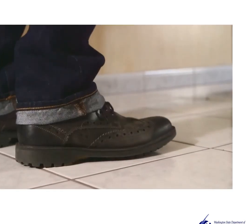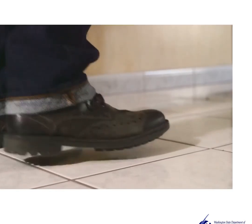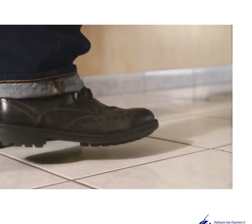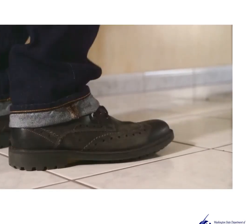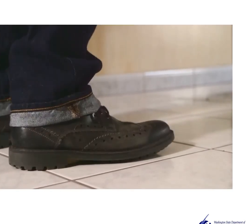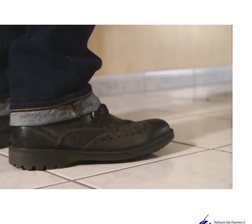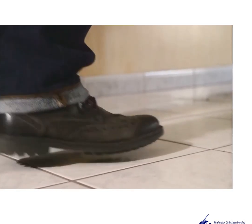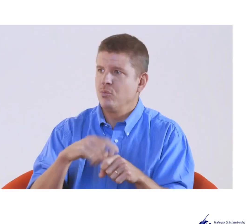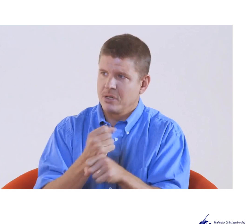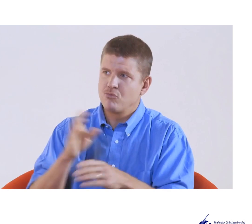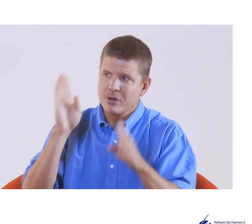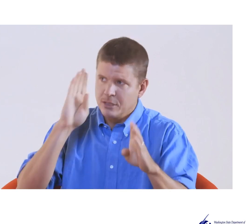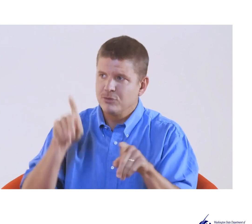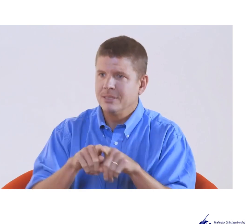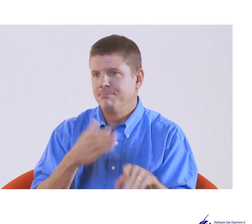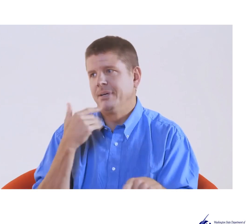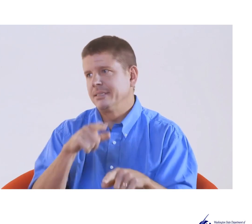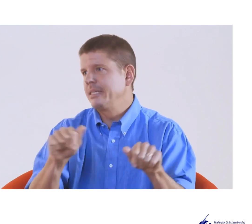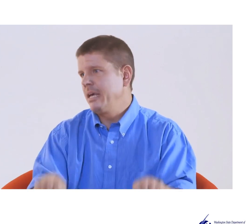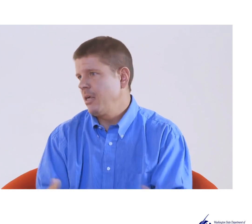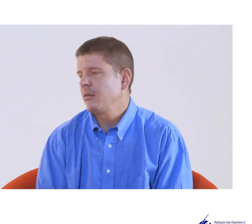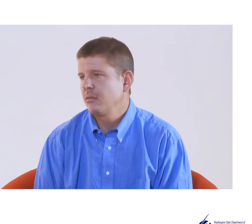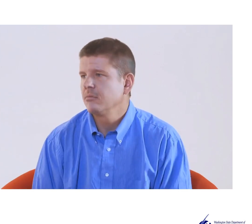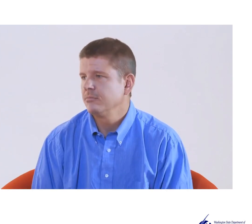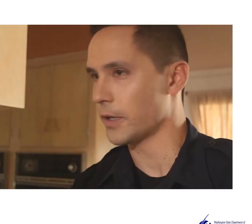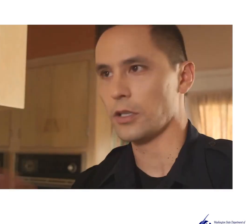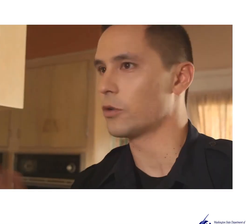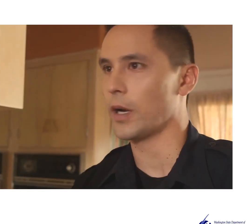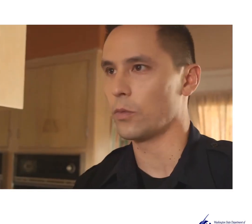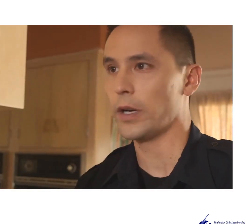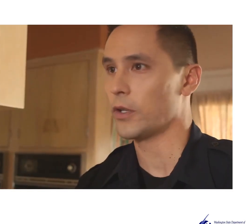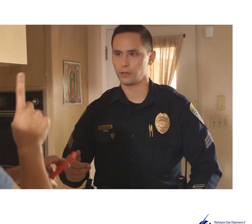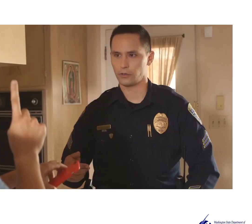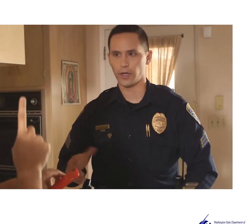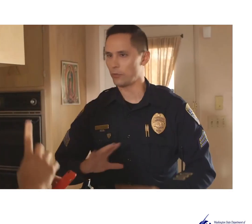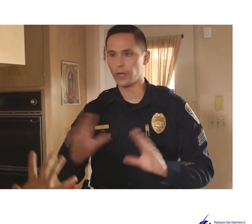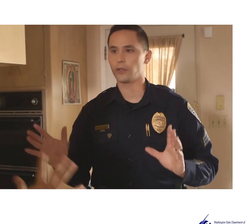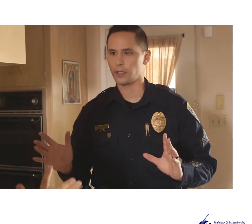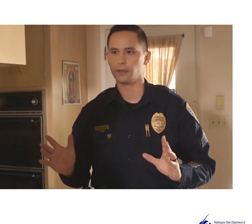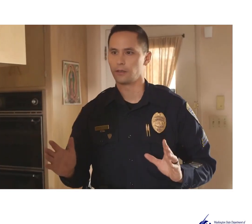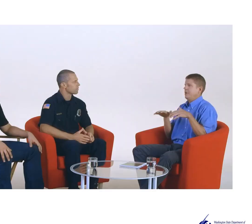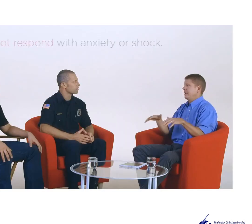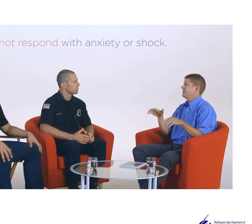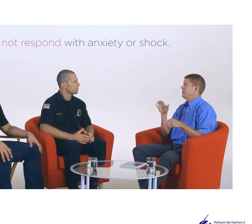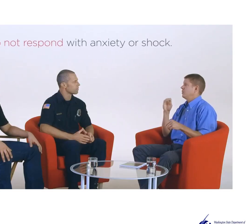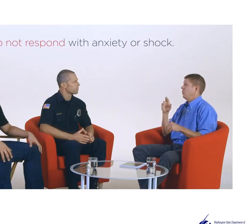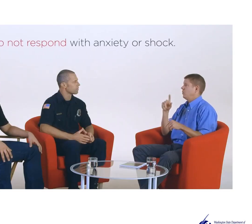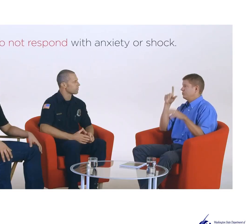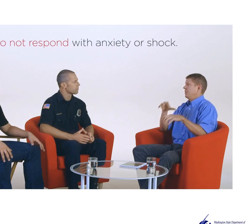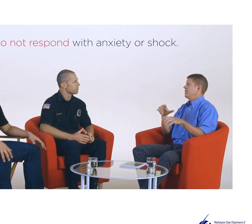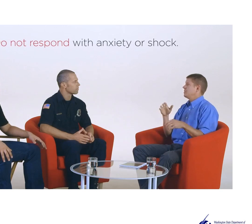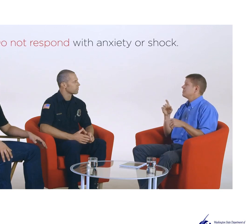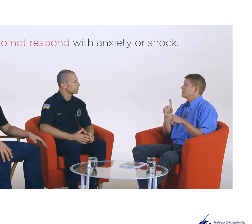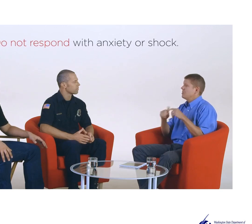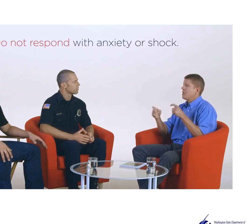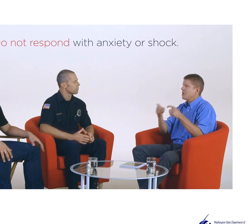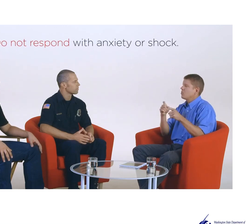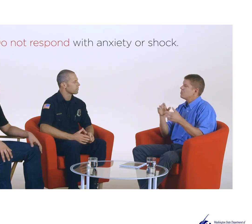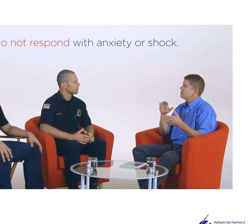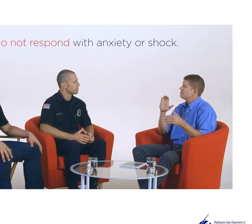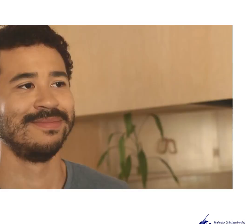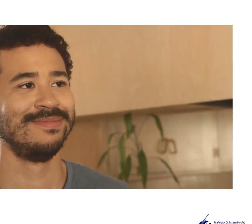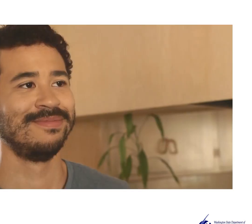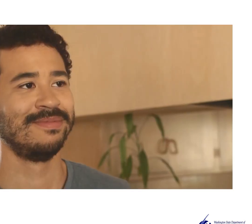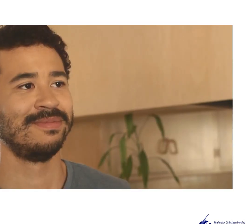just really means that it's an emergency situation and they want to get attention the best way they can. And that's something that you can expect. It's important not to respond with anxiety or